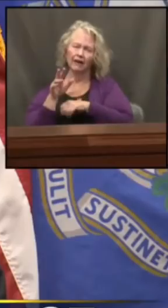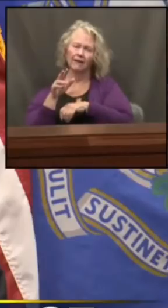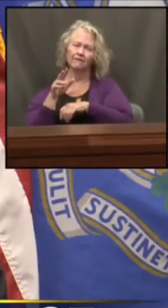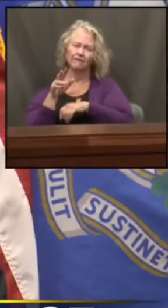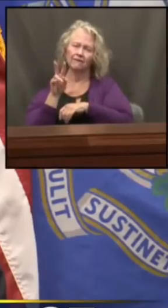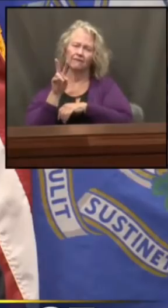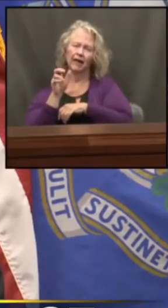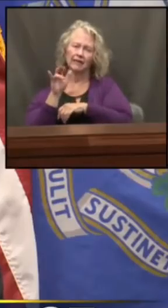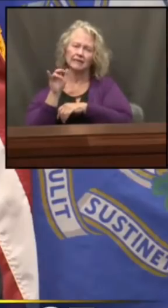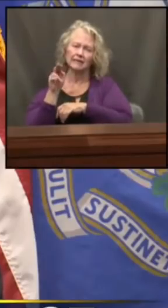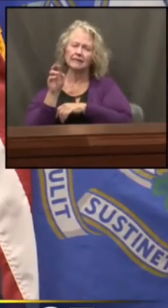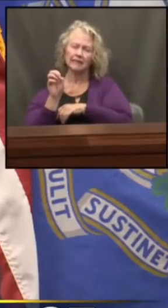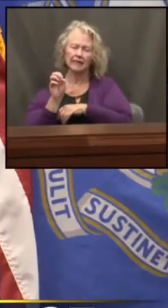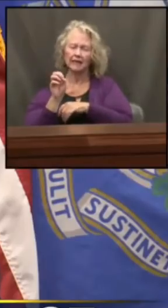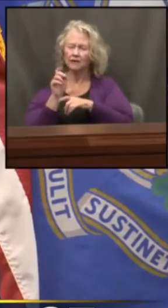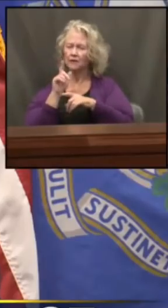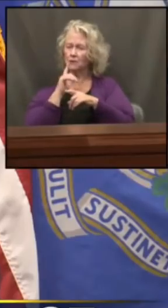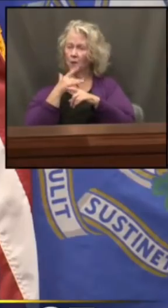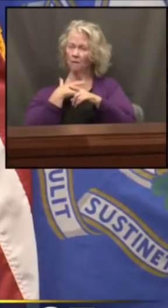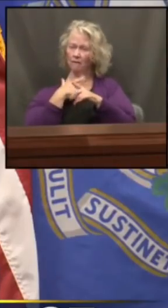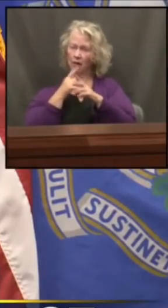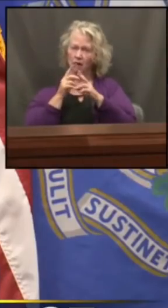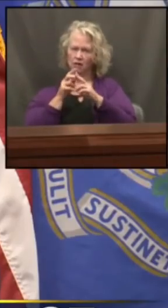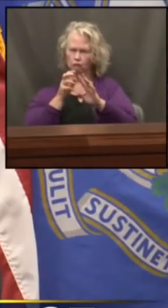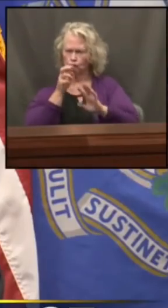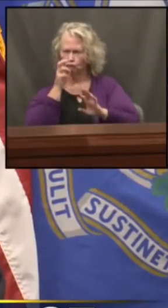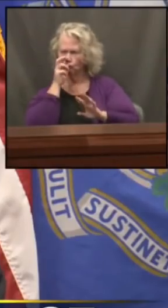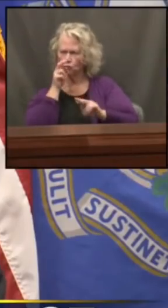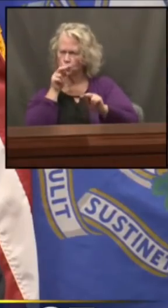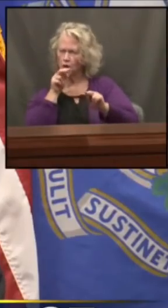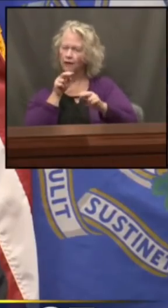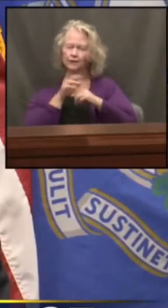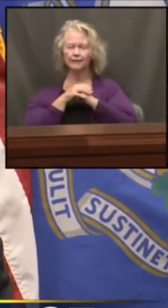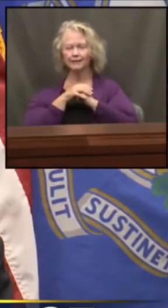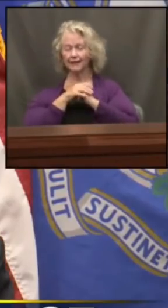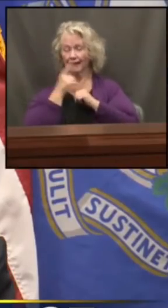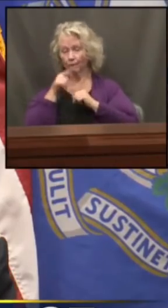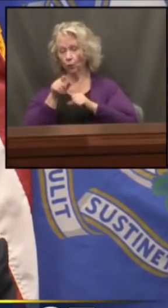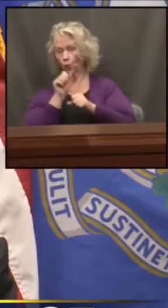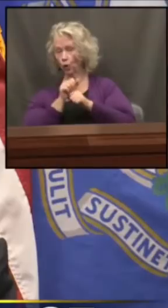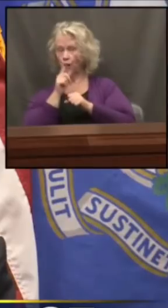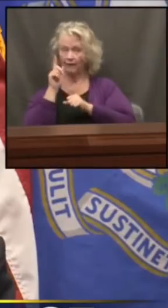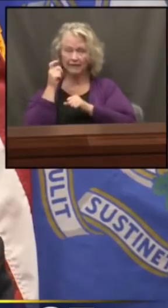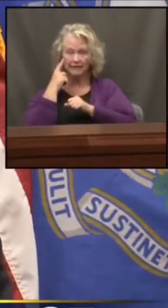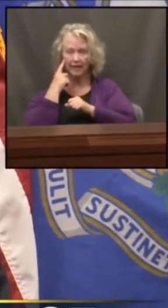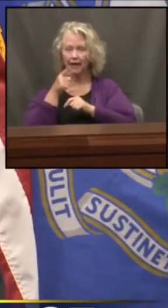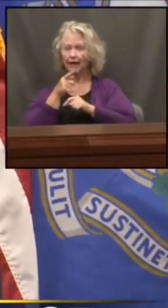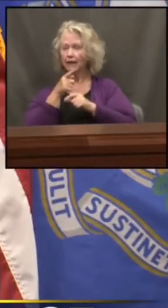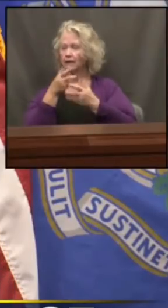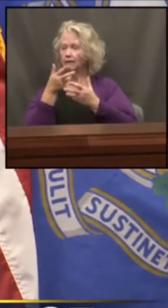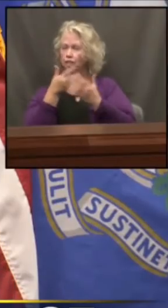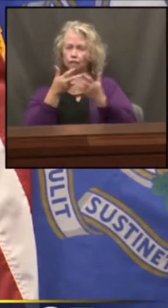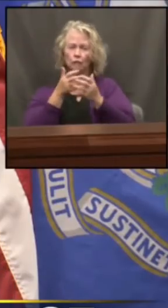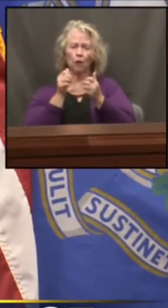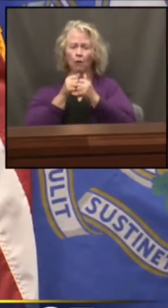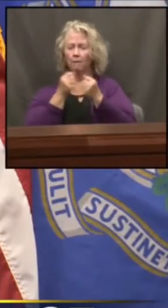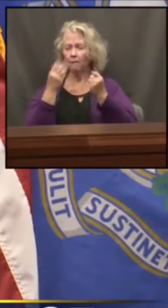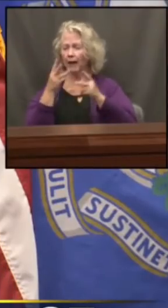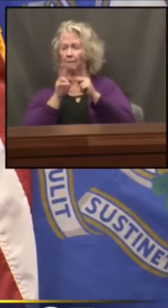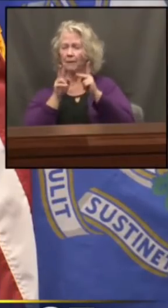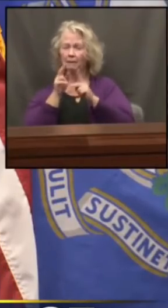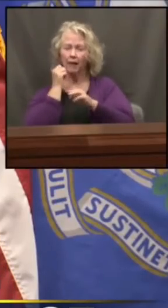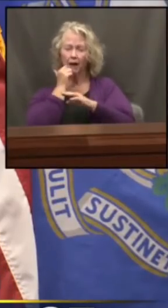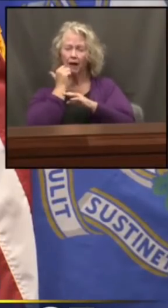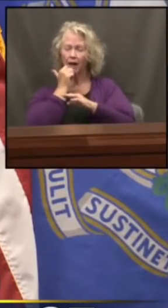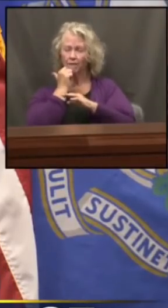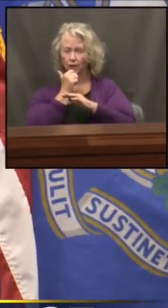it's not going to be really strict enforcement. I think if you're a state employee, you're interfacing with people on a public basis every